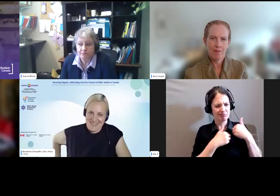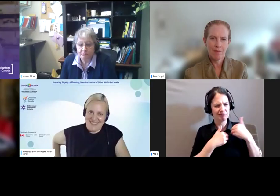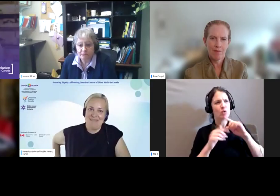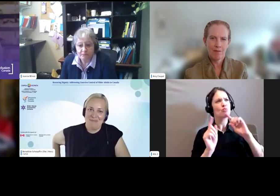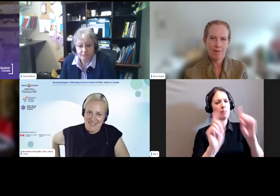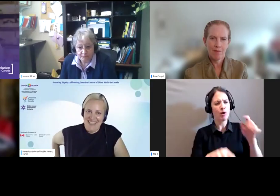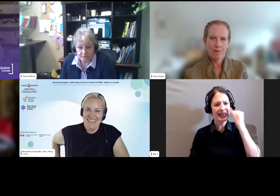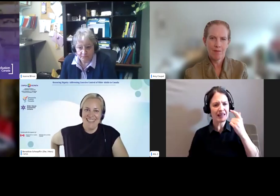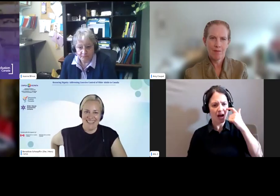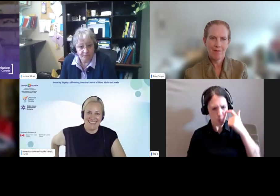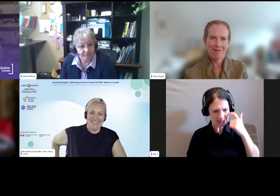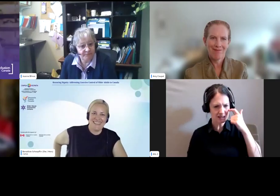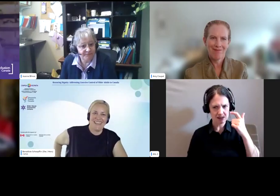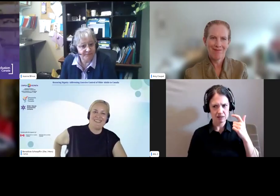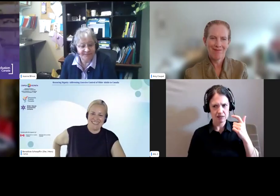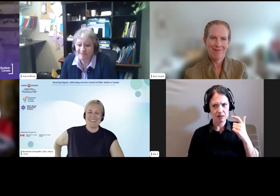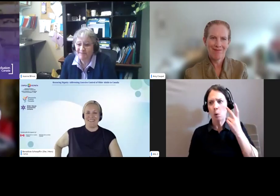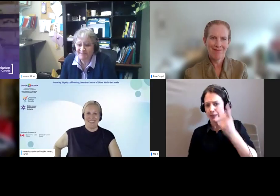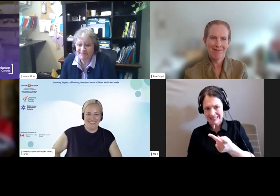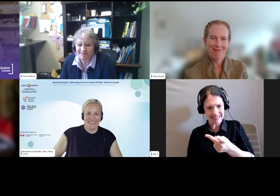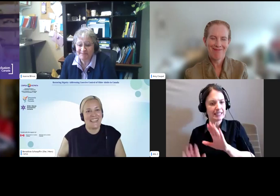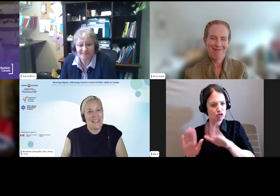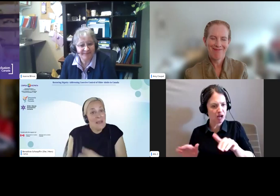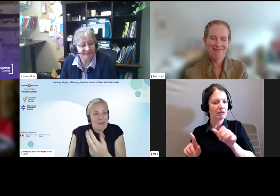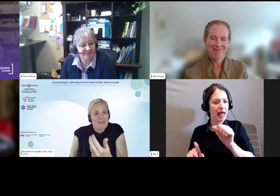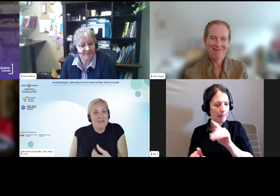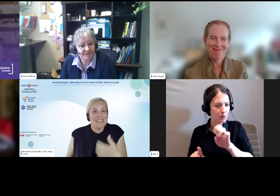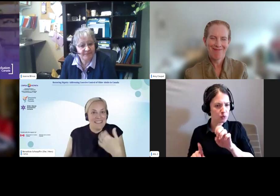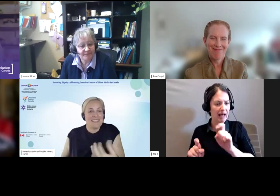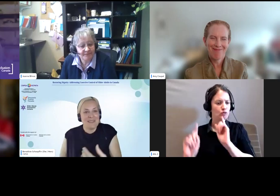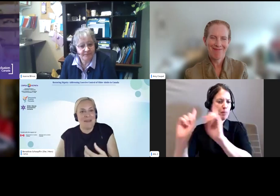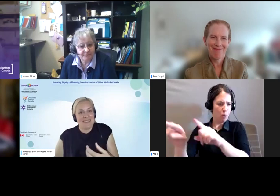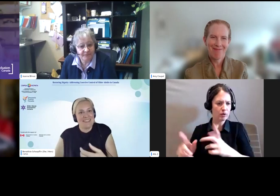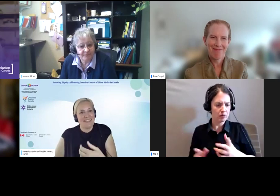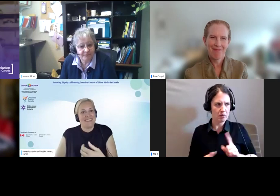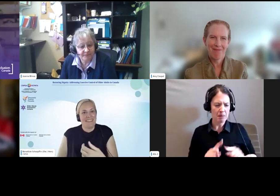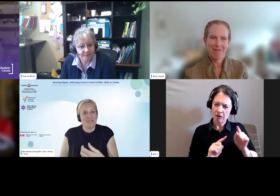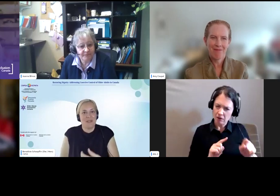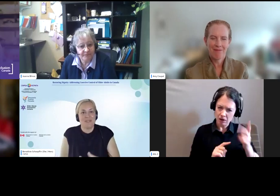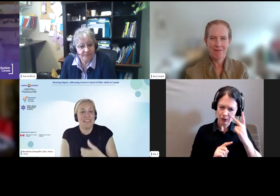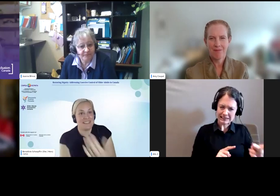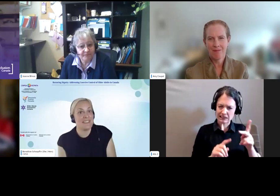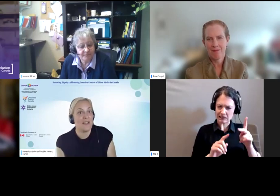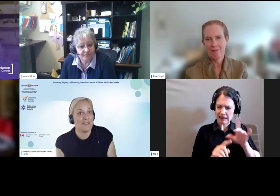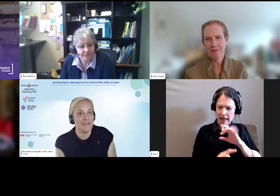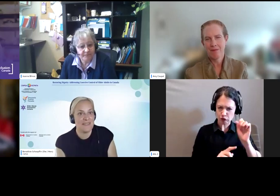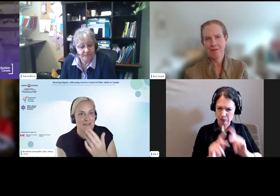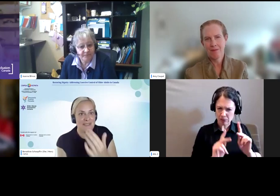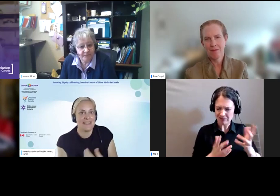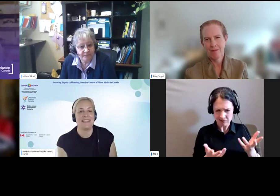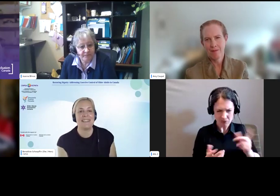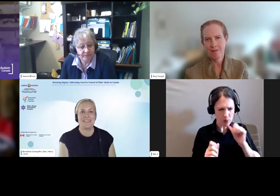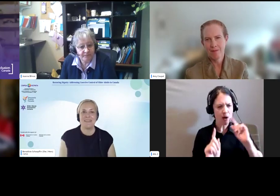yes, I can see, Bonnie. I know exactly what you're thinking. But you know what? Let's talk about it because I think that's a question that gets asked often.